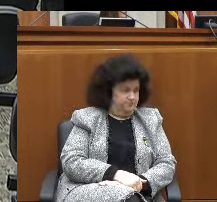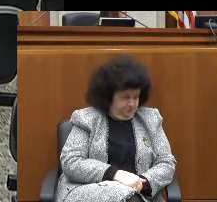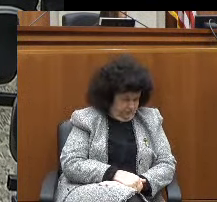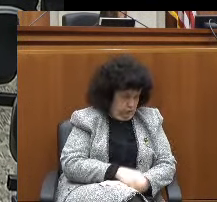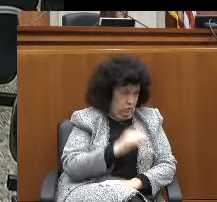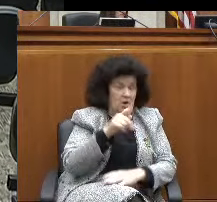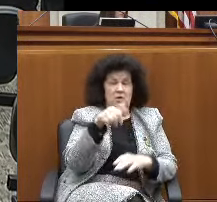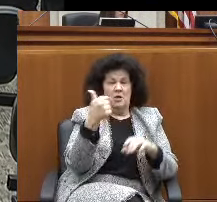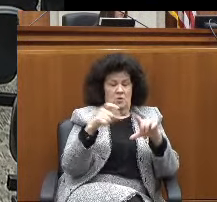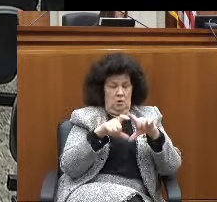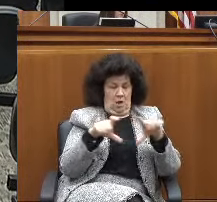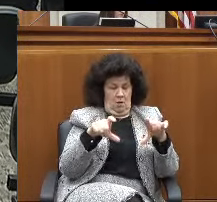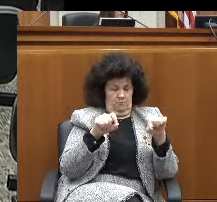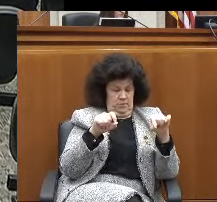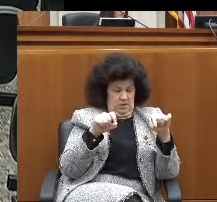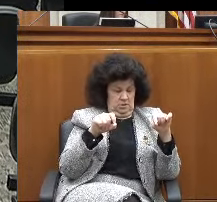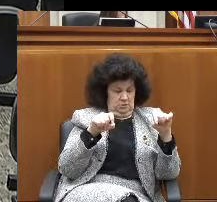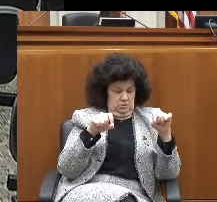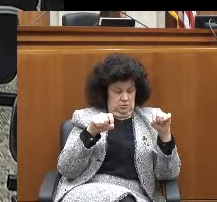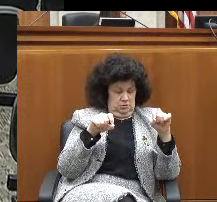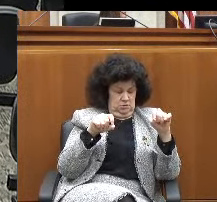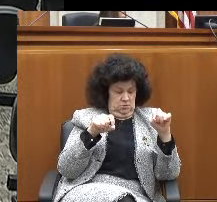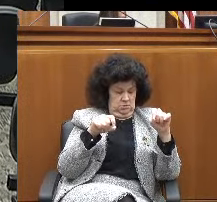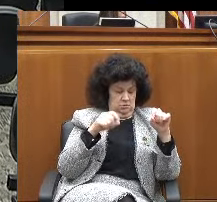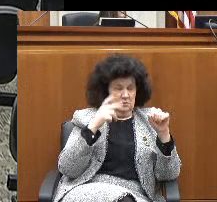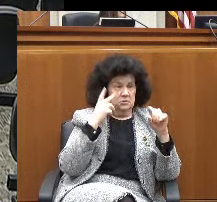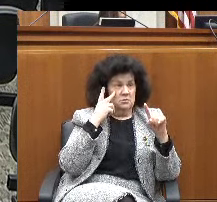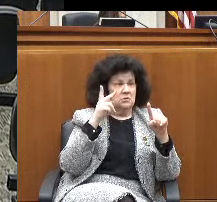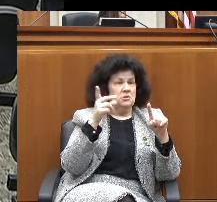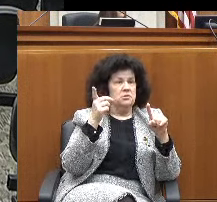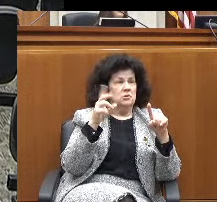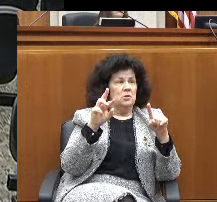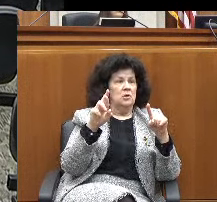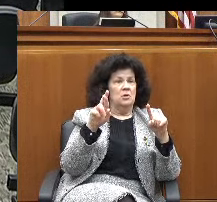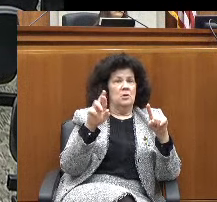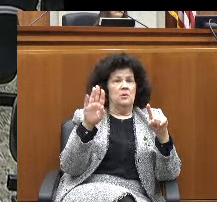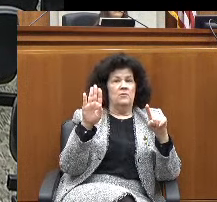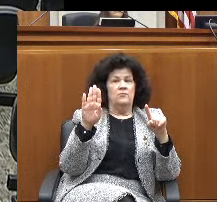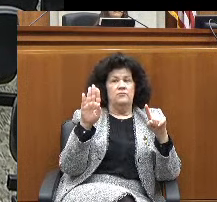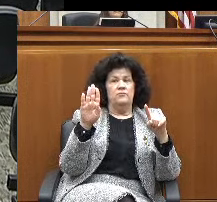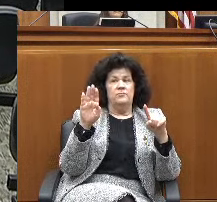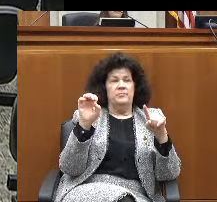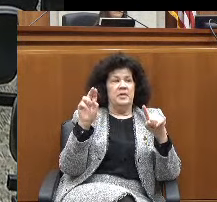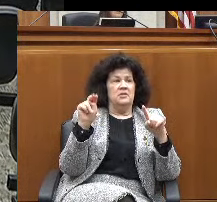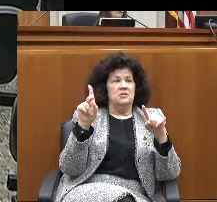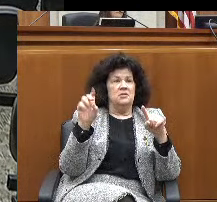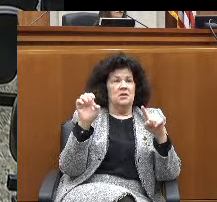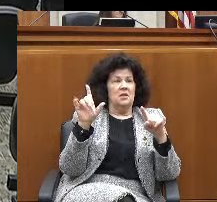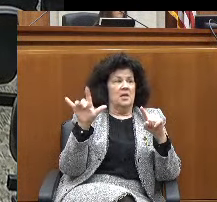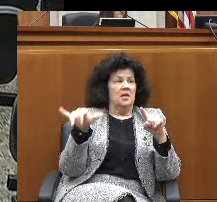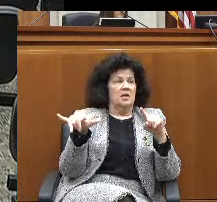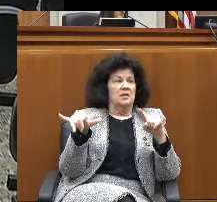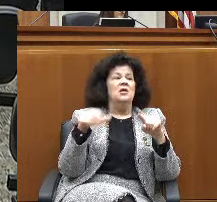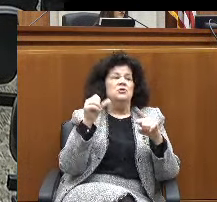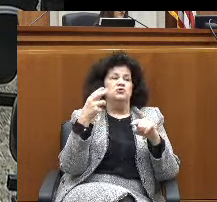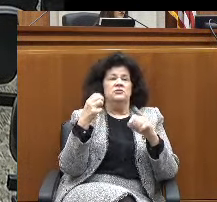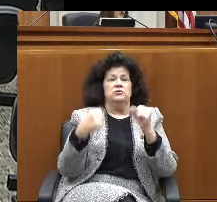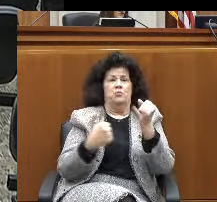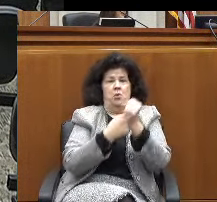We have another comment card. She wishes to speak, but I don't see her here. Dr. Erin Findley, she's in support of the recommendation.